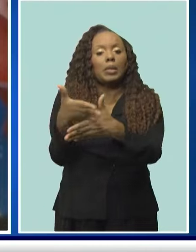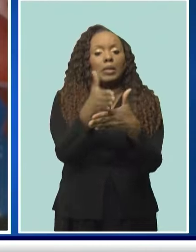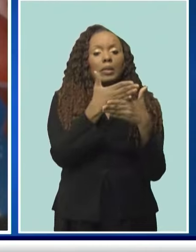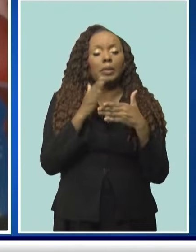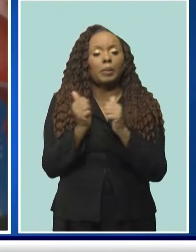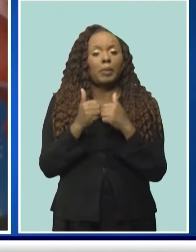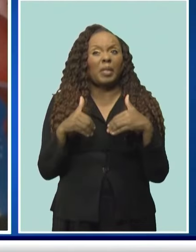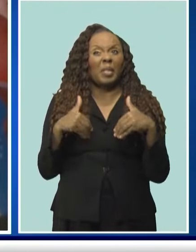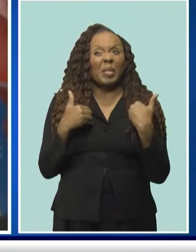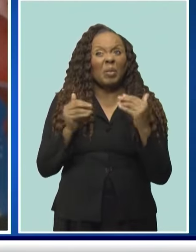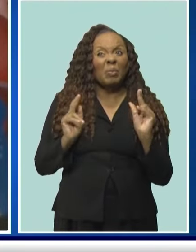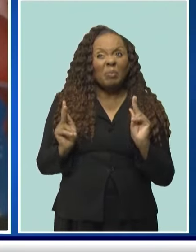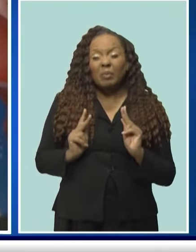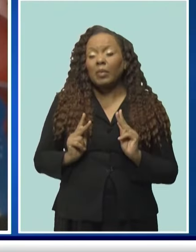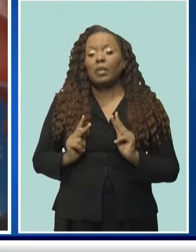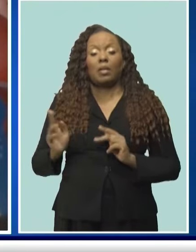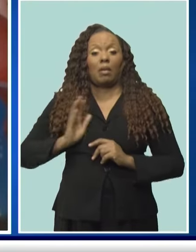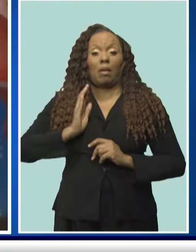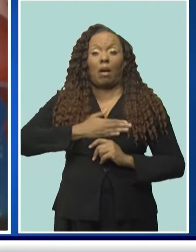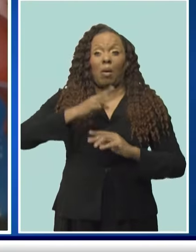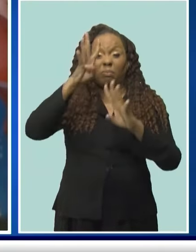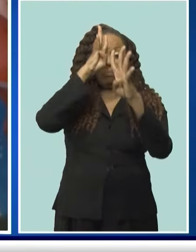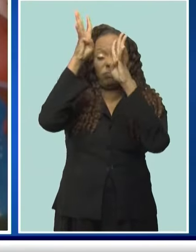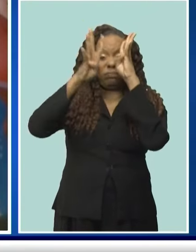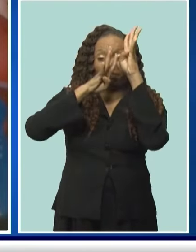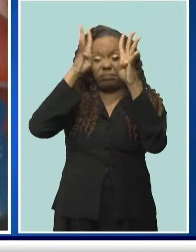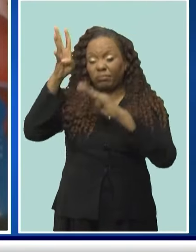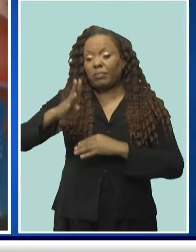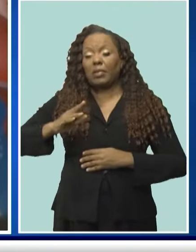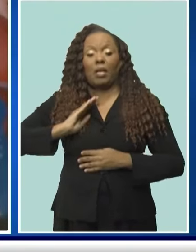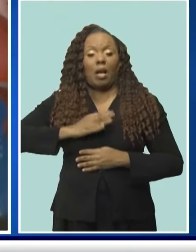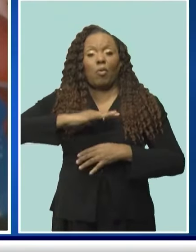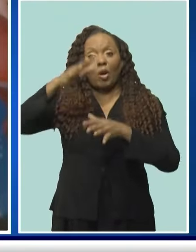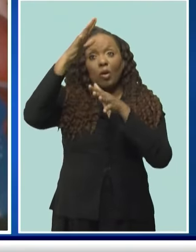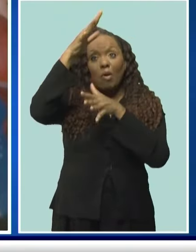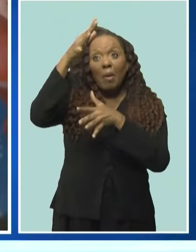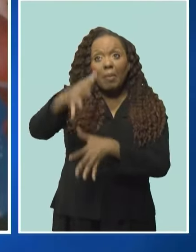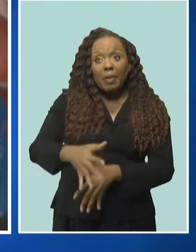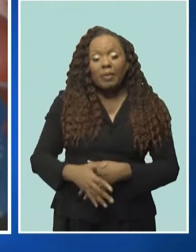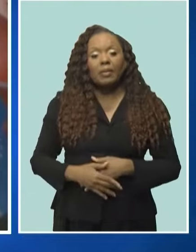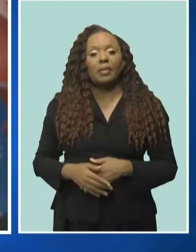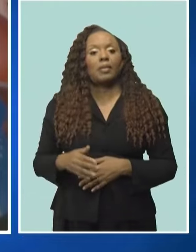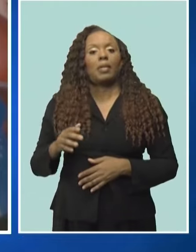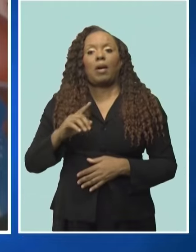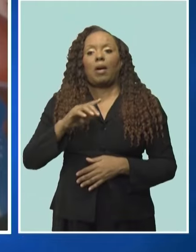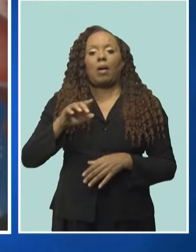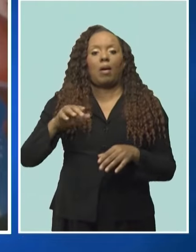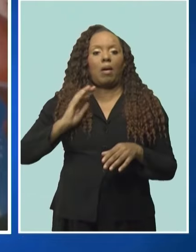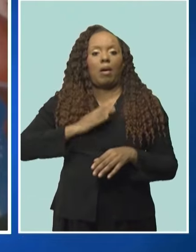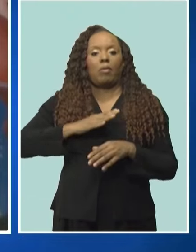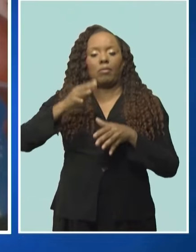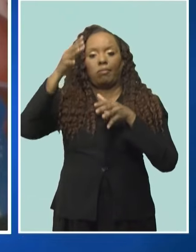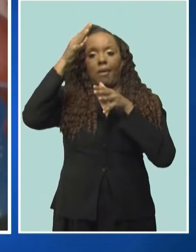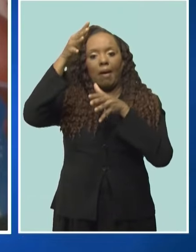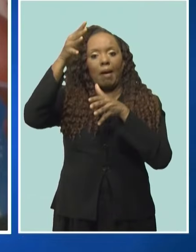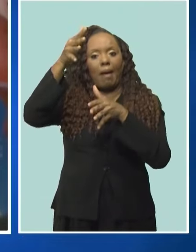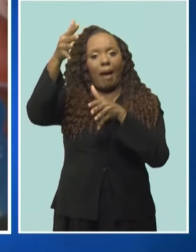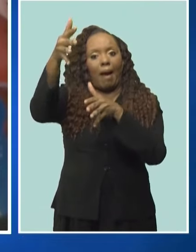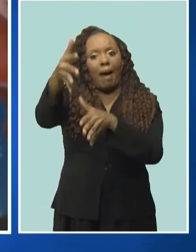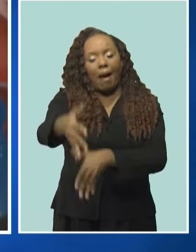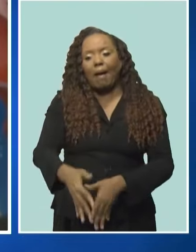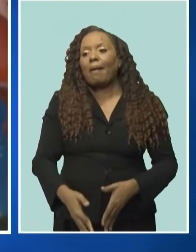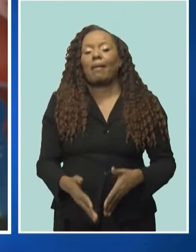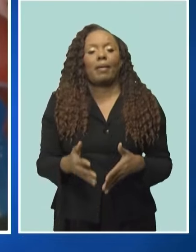the resilience and the creativity of our grandparents and great-grandparents, but also to give them ideas in